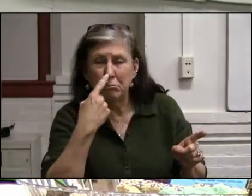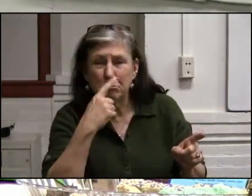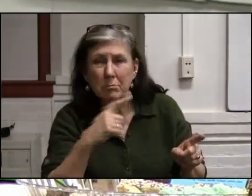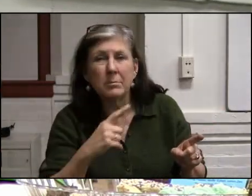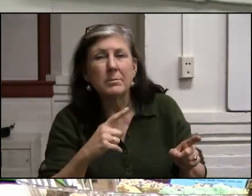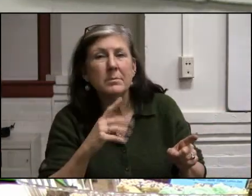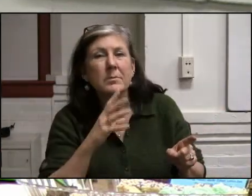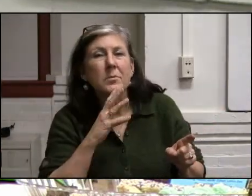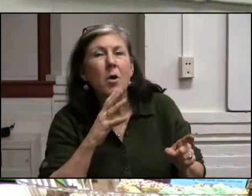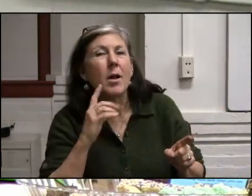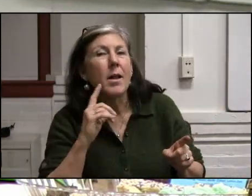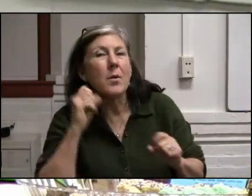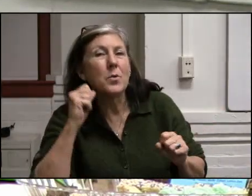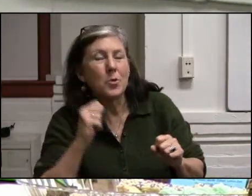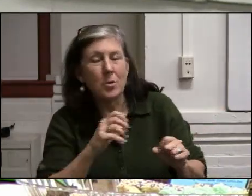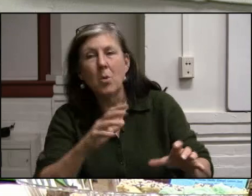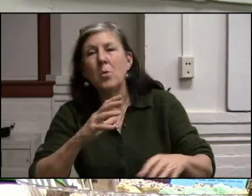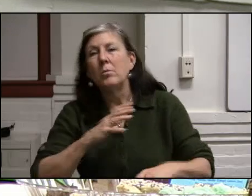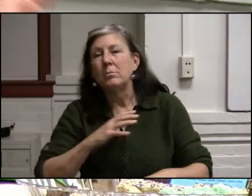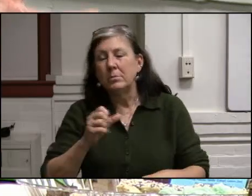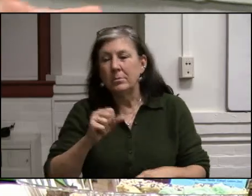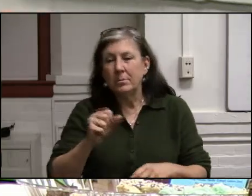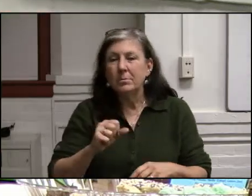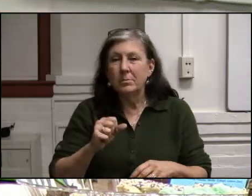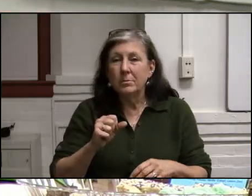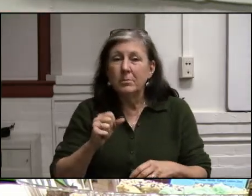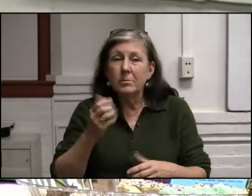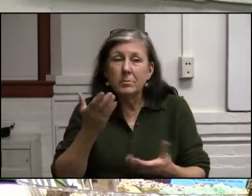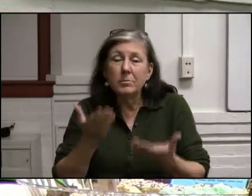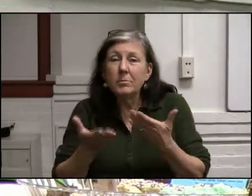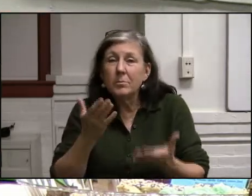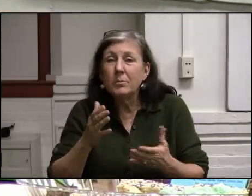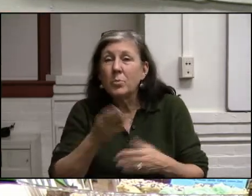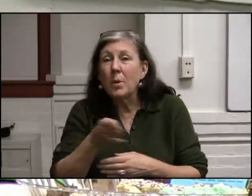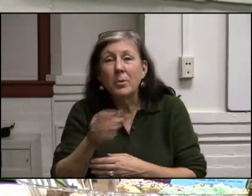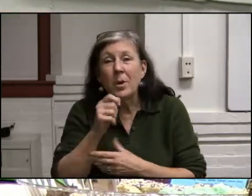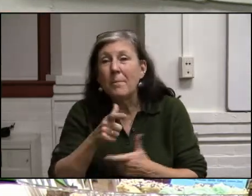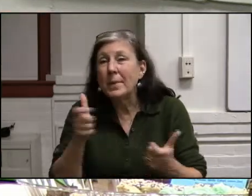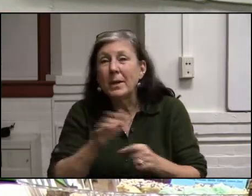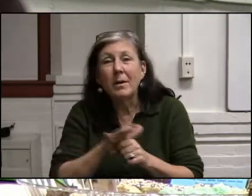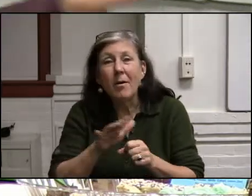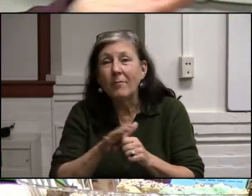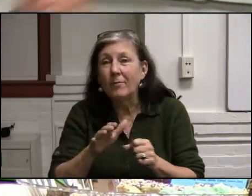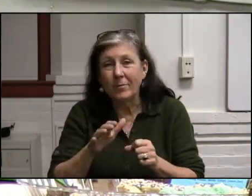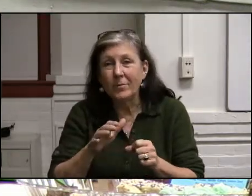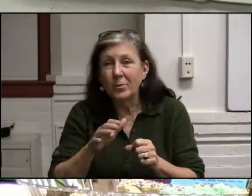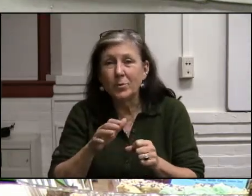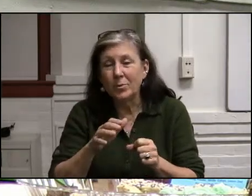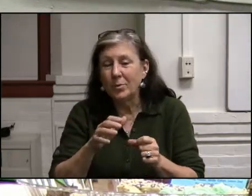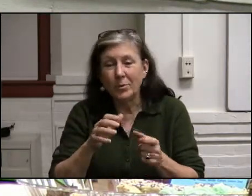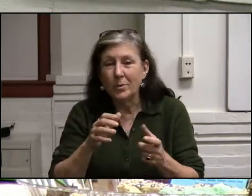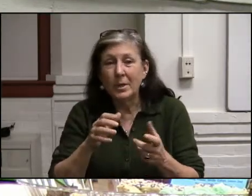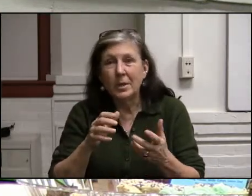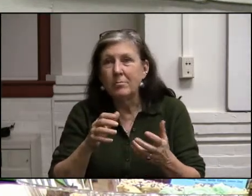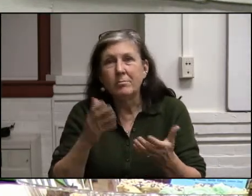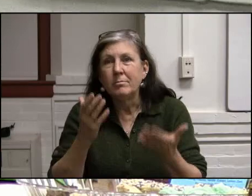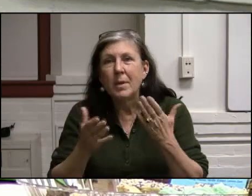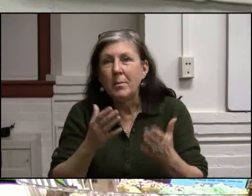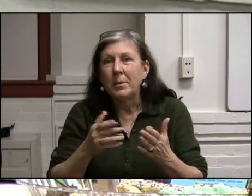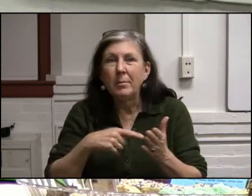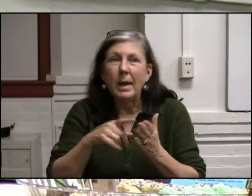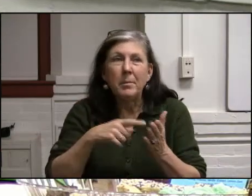Yeah, it's entirely possible that Brattleboro is not large enough to sustain this kind of a thing, even if we paid it off over 100 years.